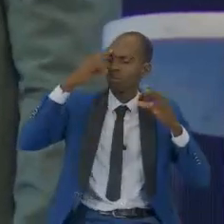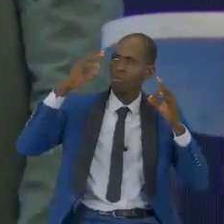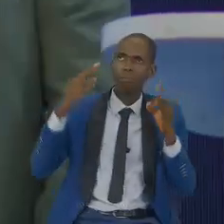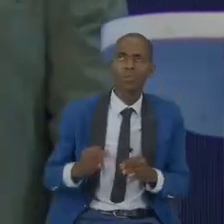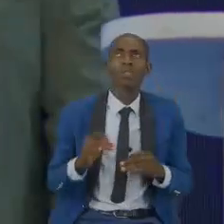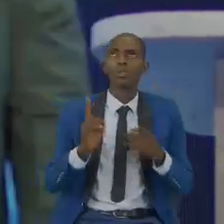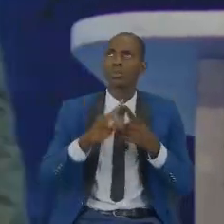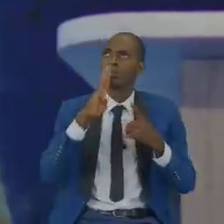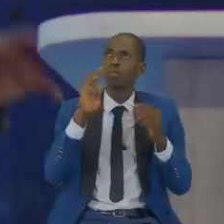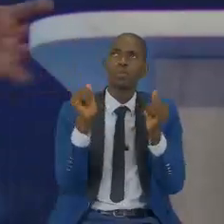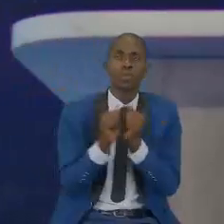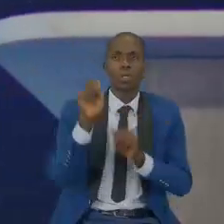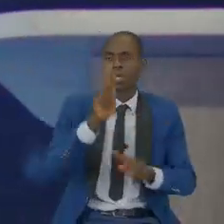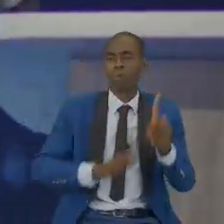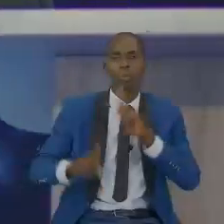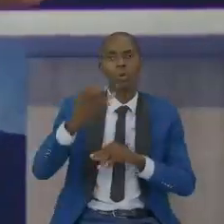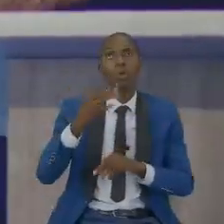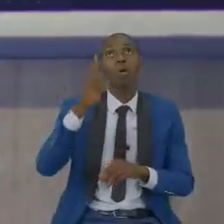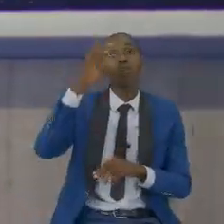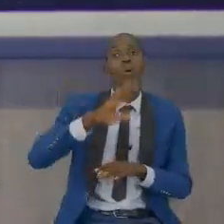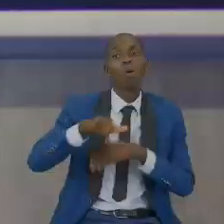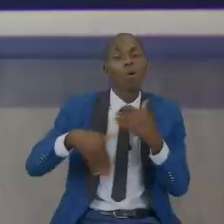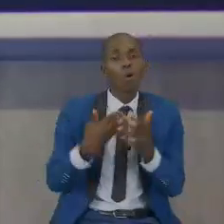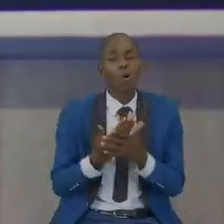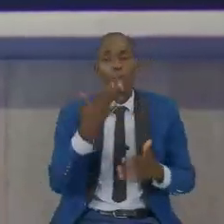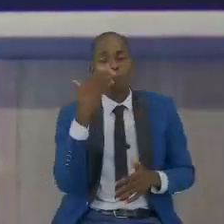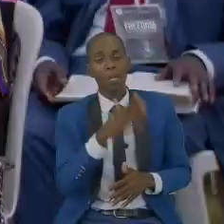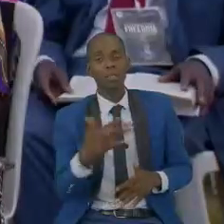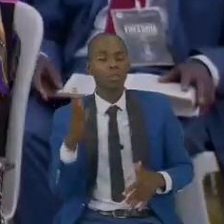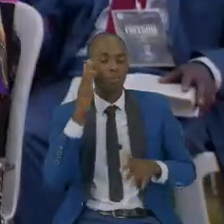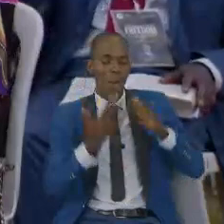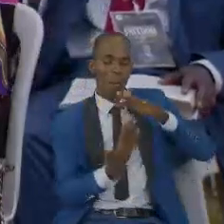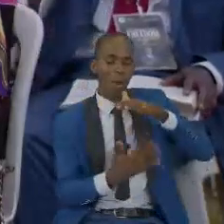be with the people of God, all those things will burn off in your life.